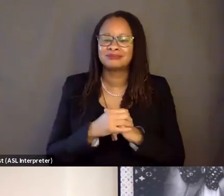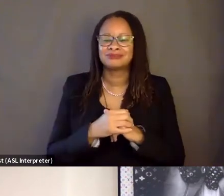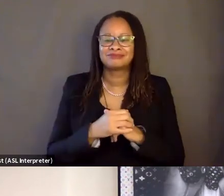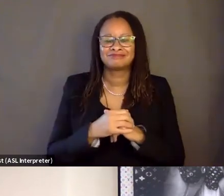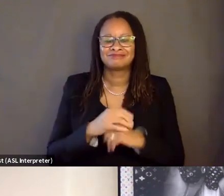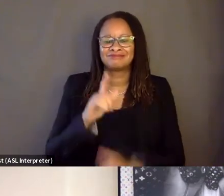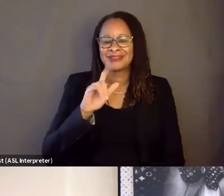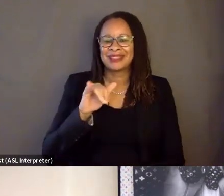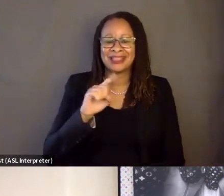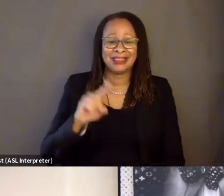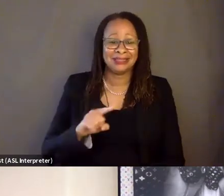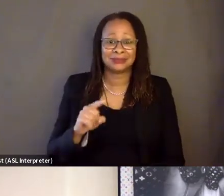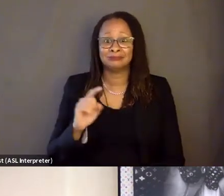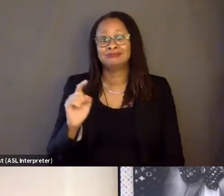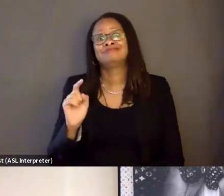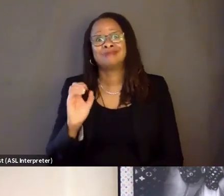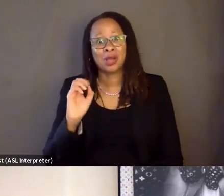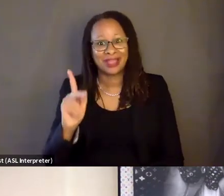Wait, okay.